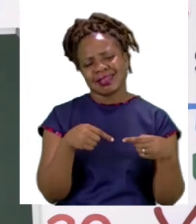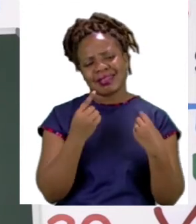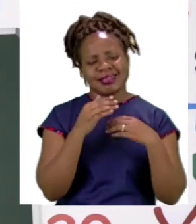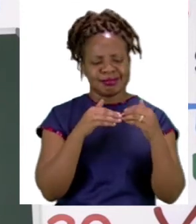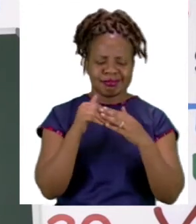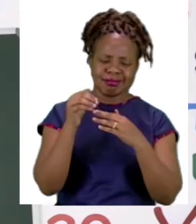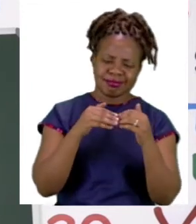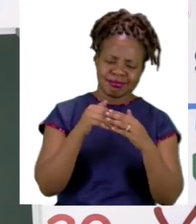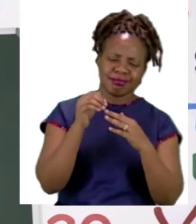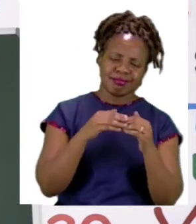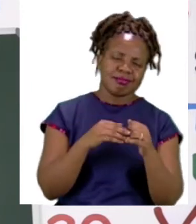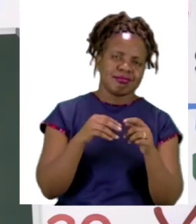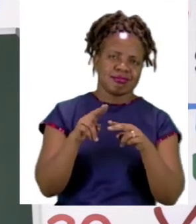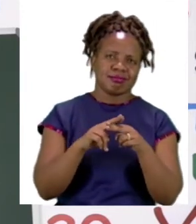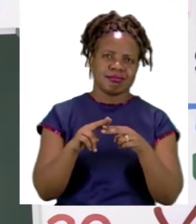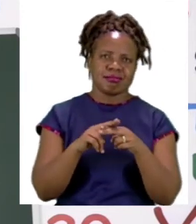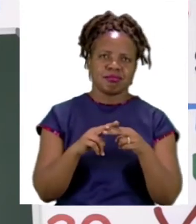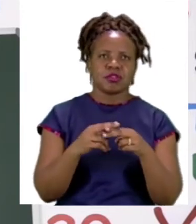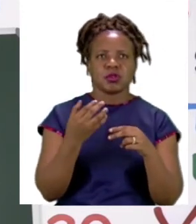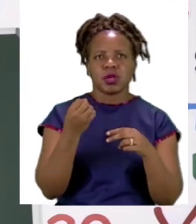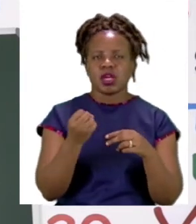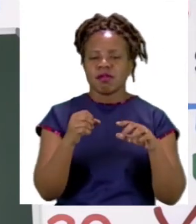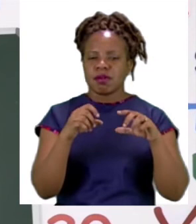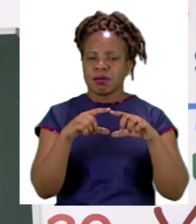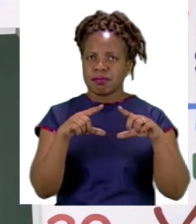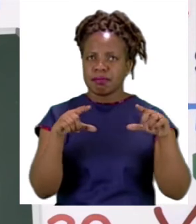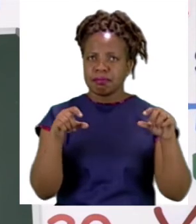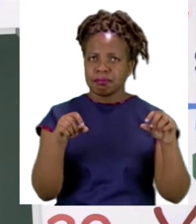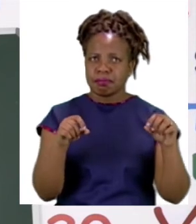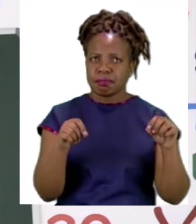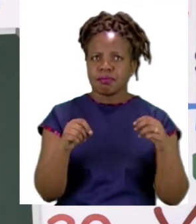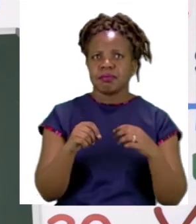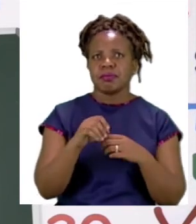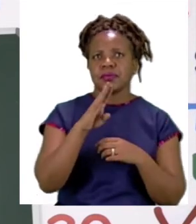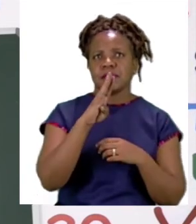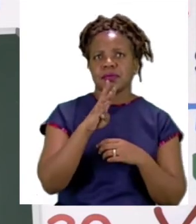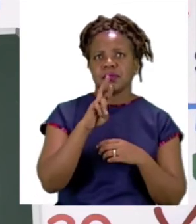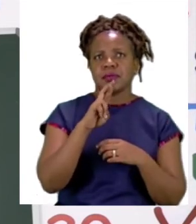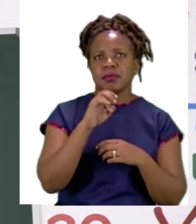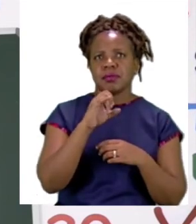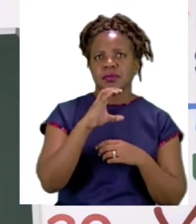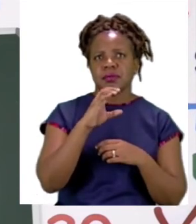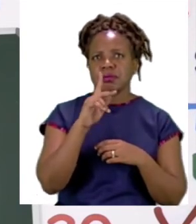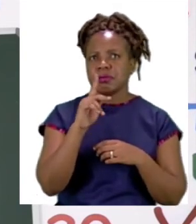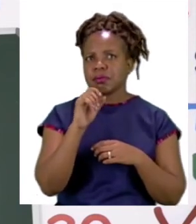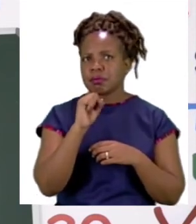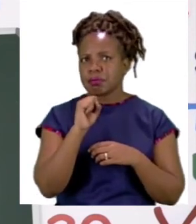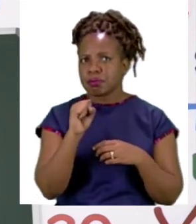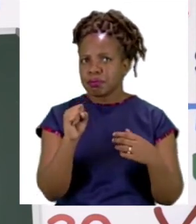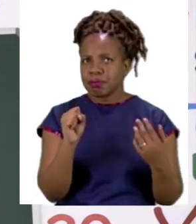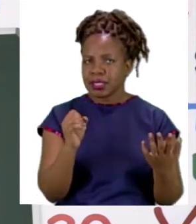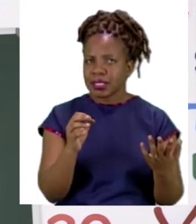a house. So there is bricks, but there is also wood. So instead of putting my full stop like